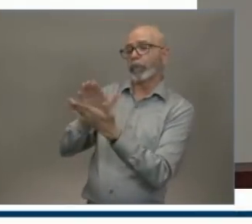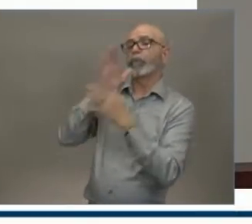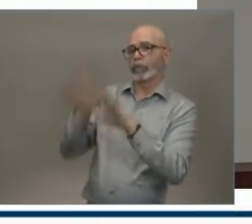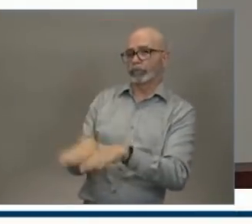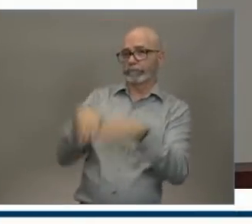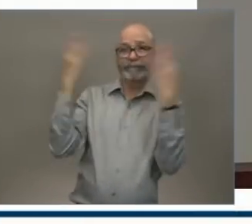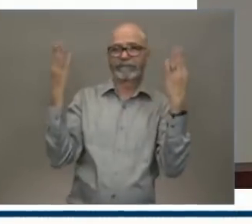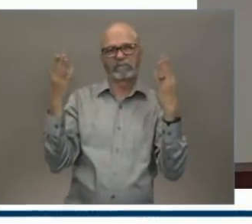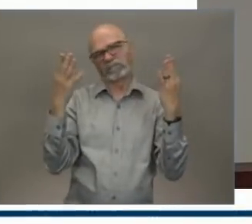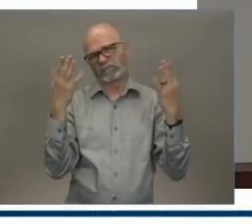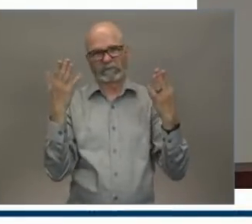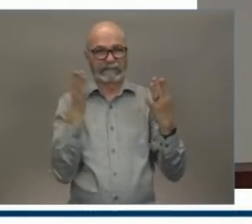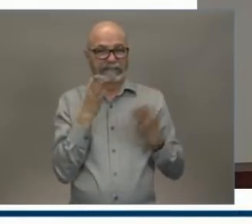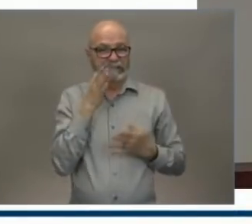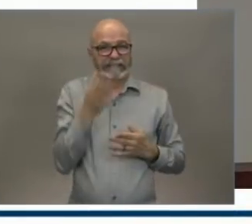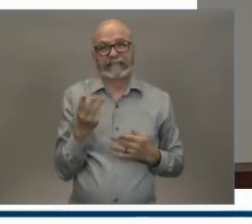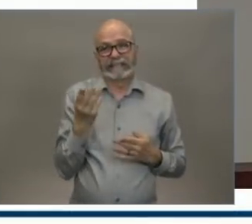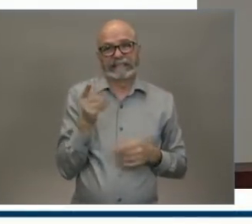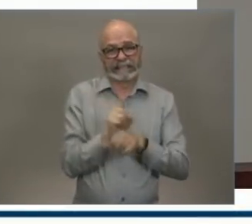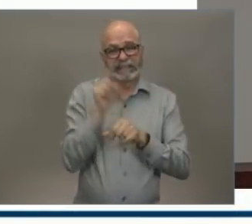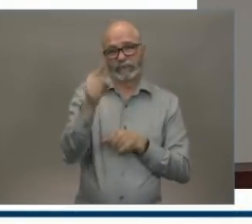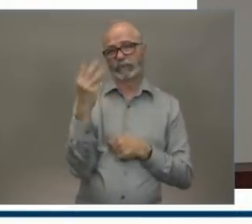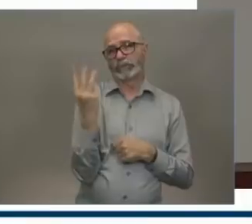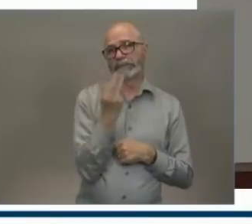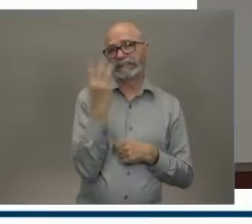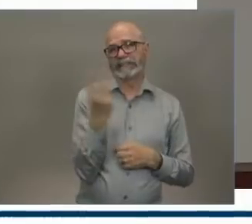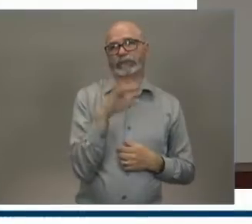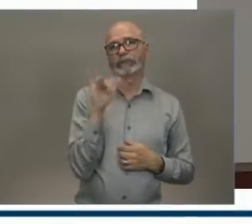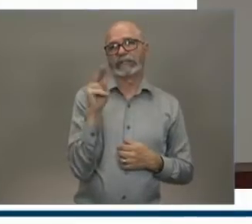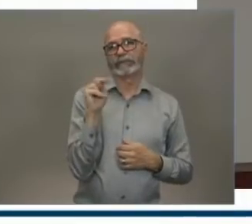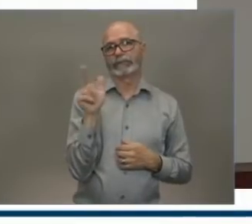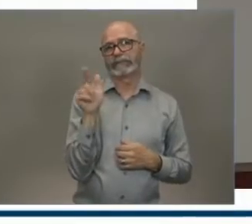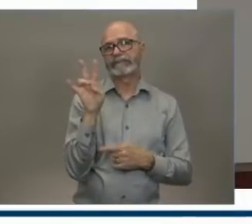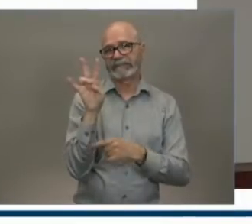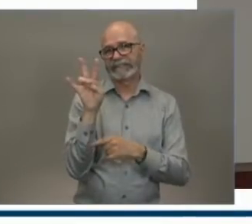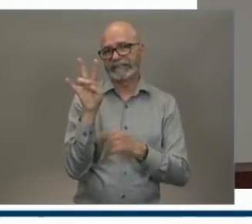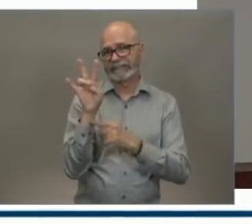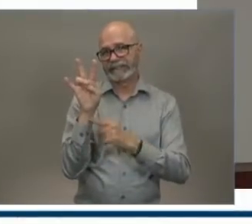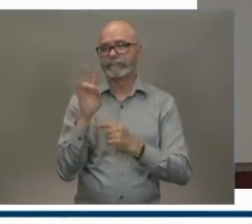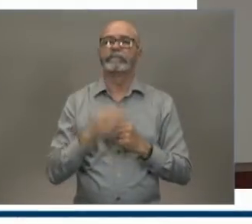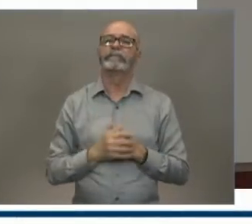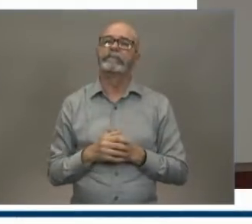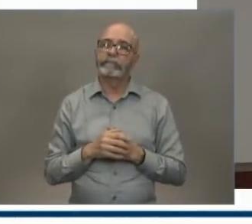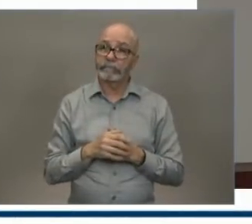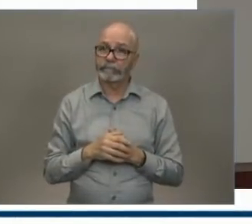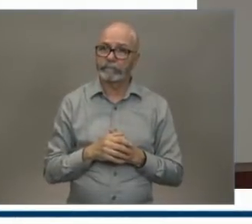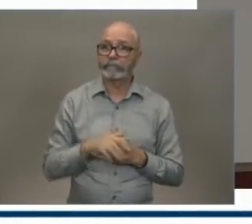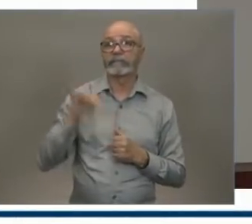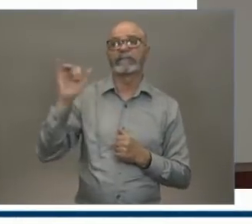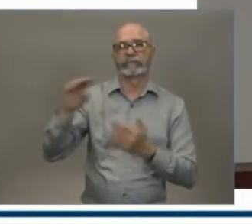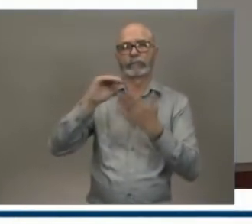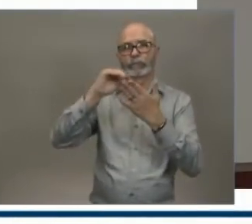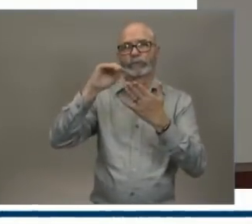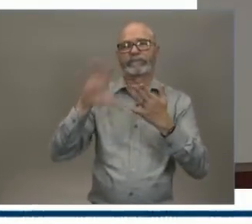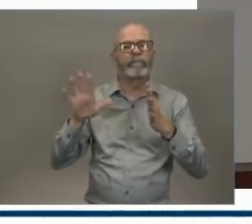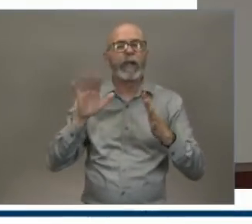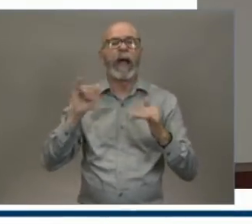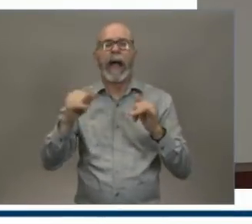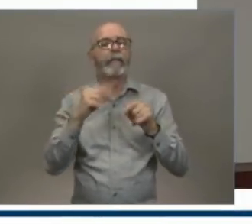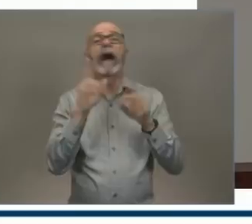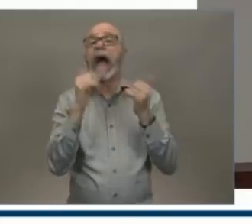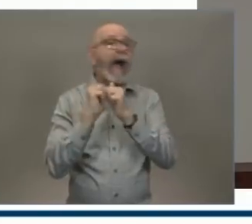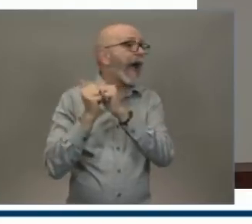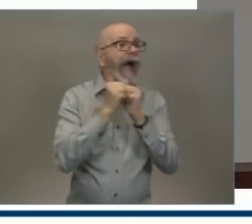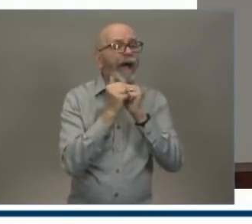students on Wednesday, January 27th. And in the meantime, the students are continuing to learn from home during the closure, and